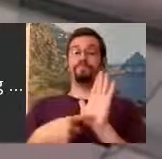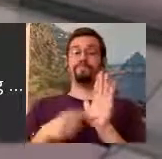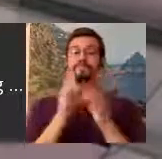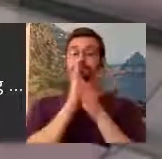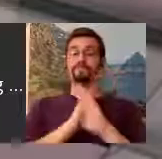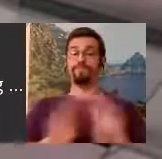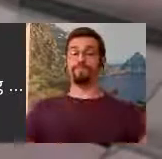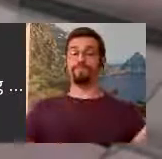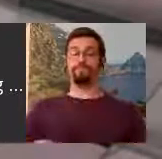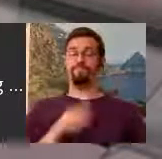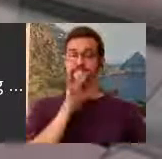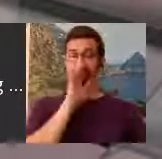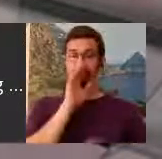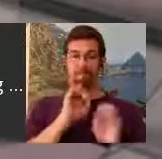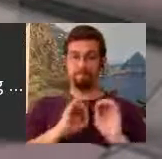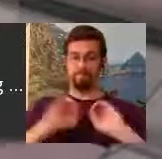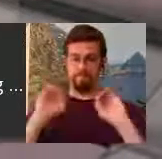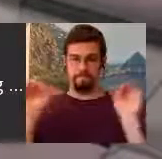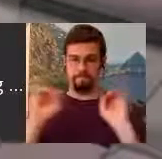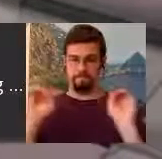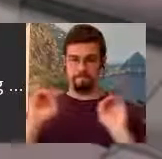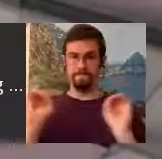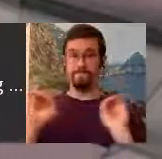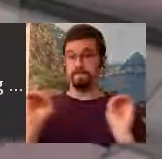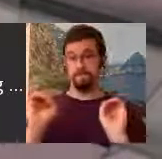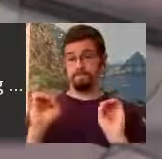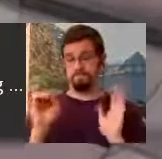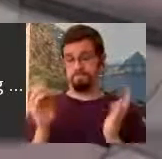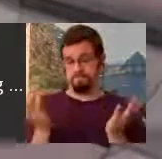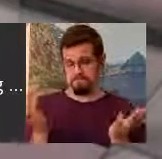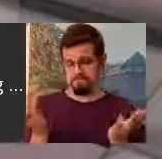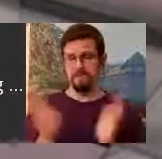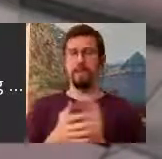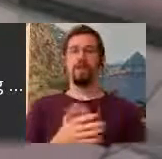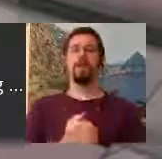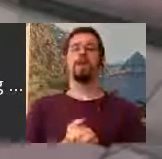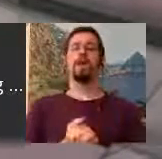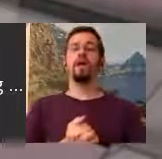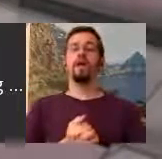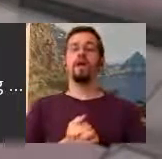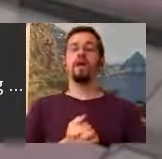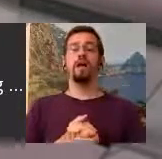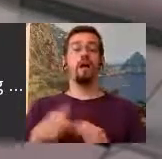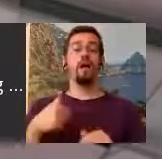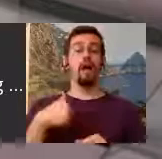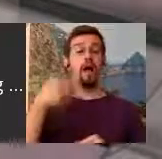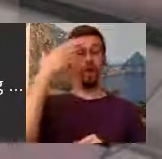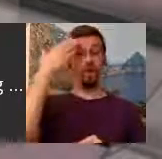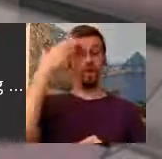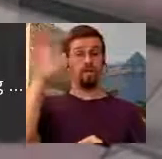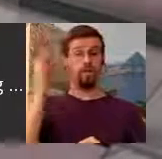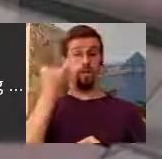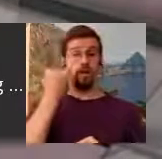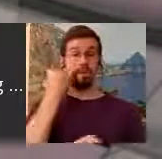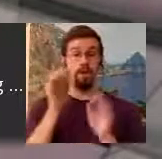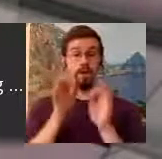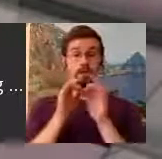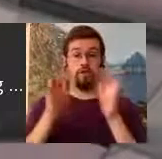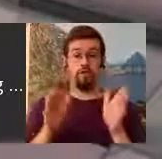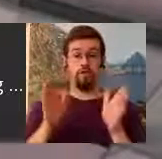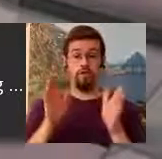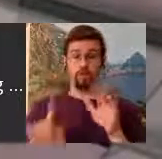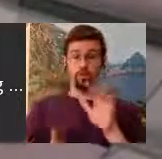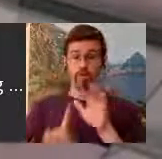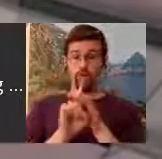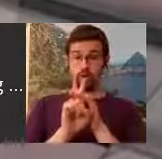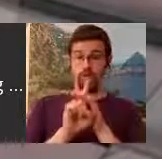quiet video with no talking whatsoever. I don't know whether our interpreters will show up or not, and I